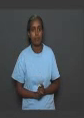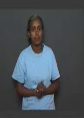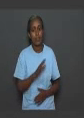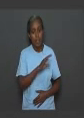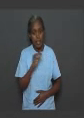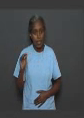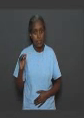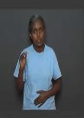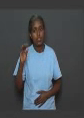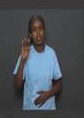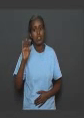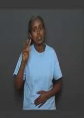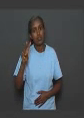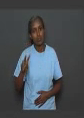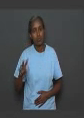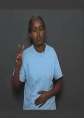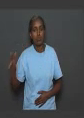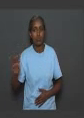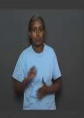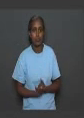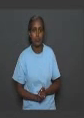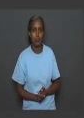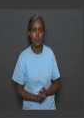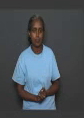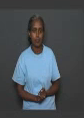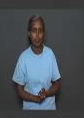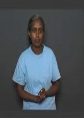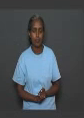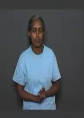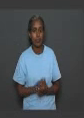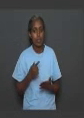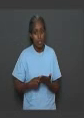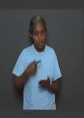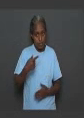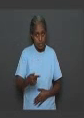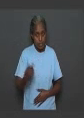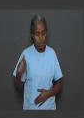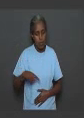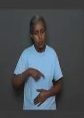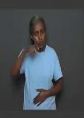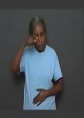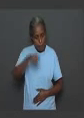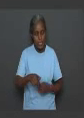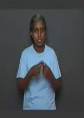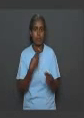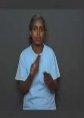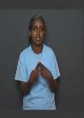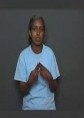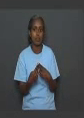and A, 2, 2. Then, we must